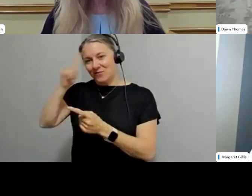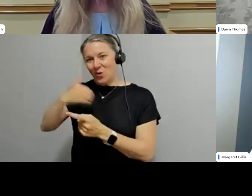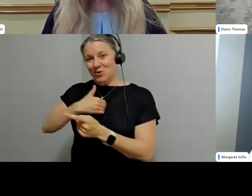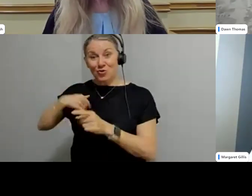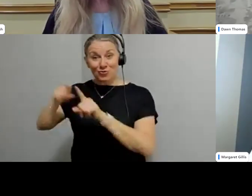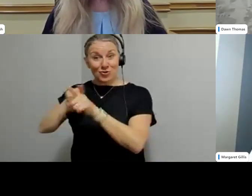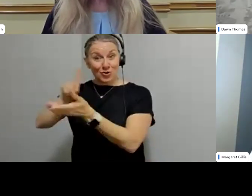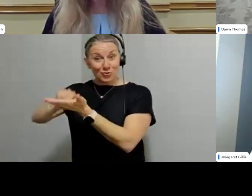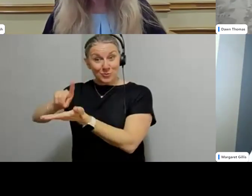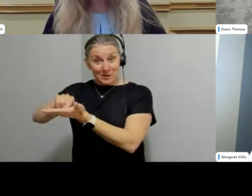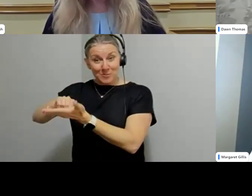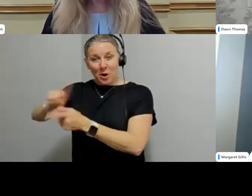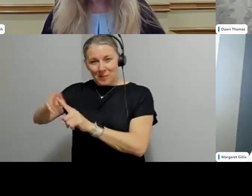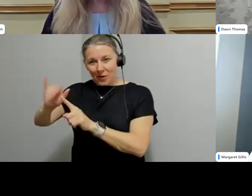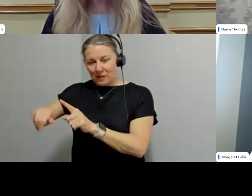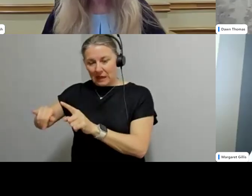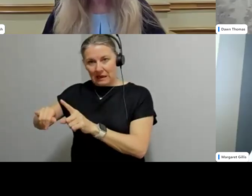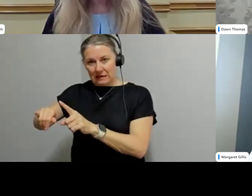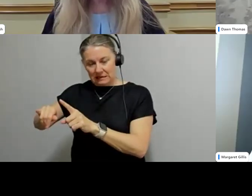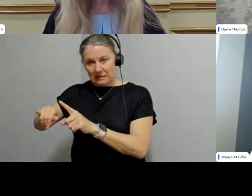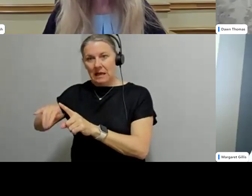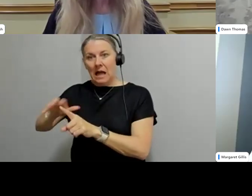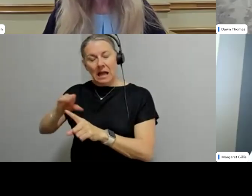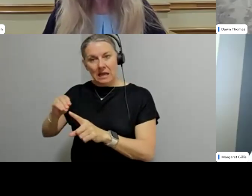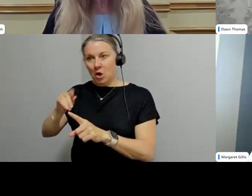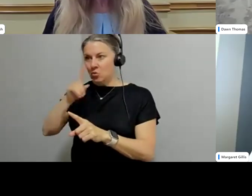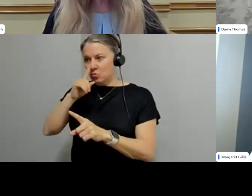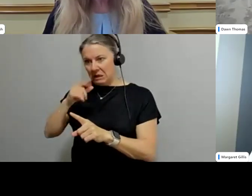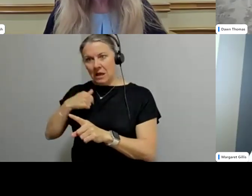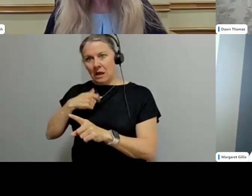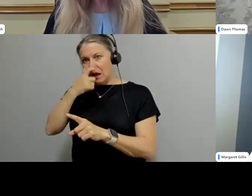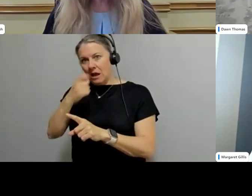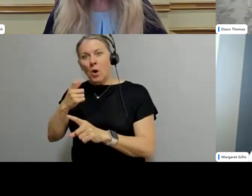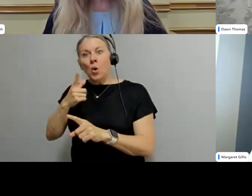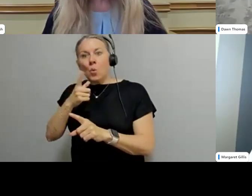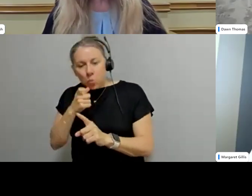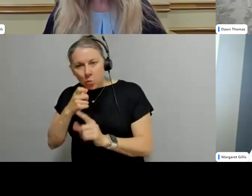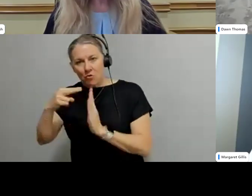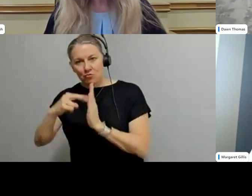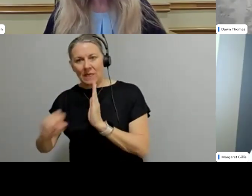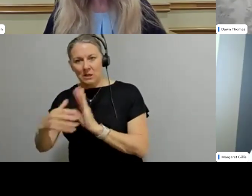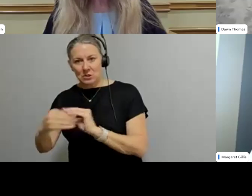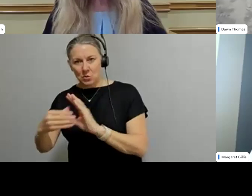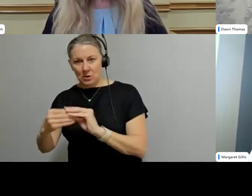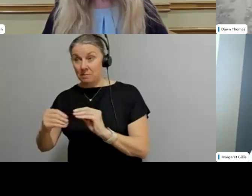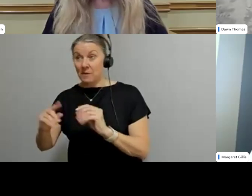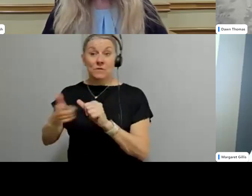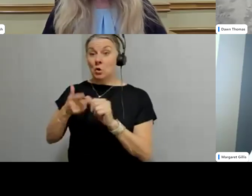me was the readership of those stories. And the first one that ran in early